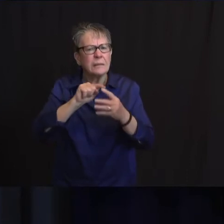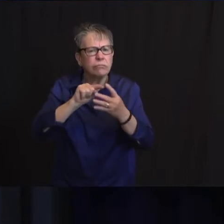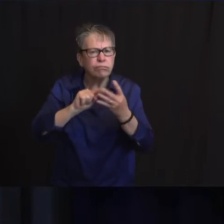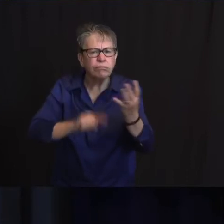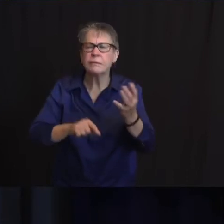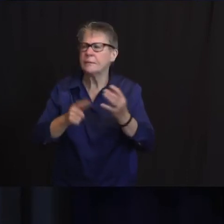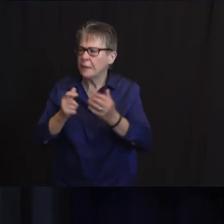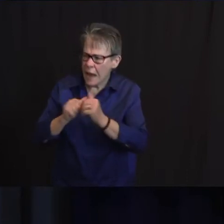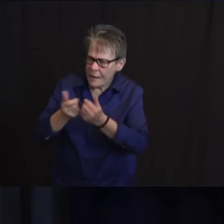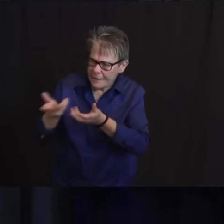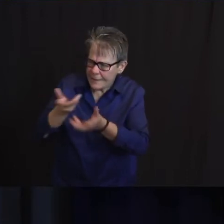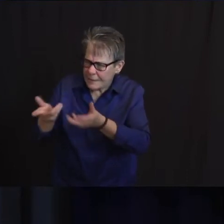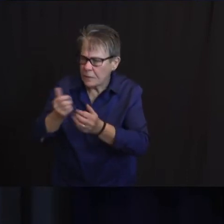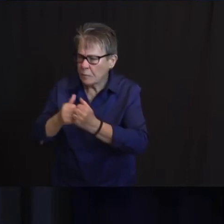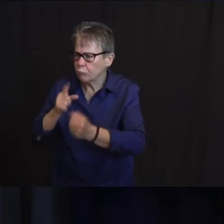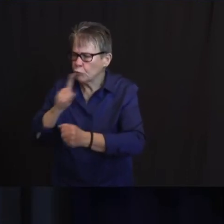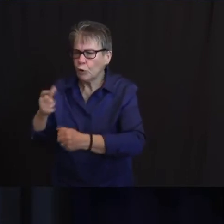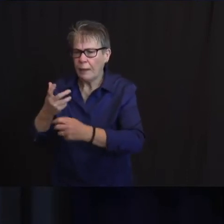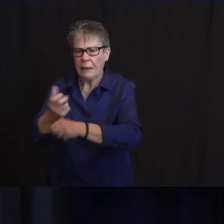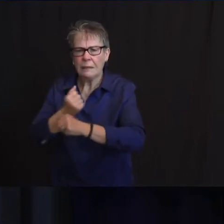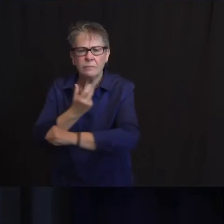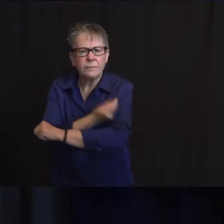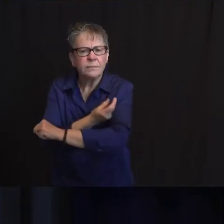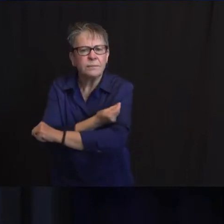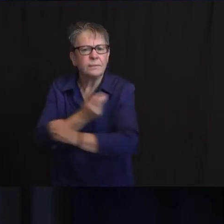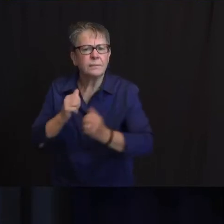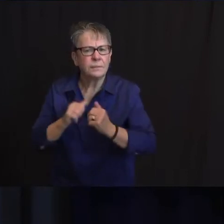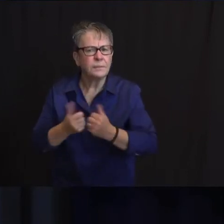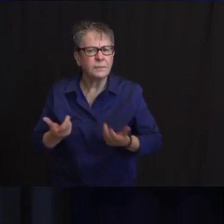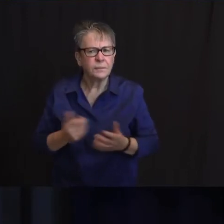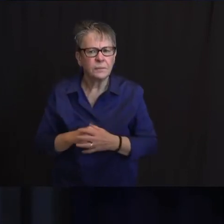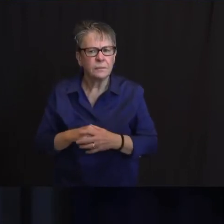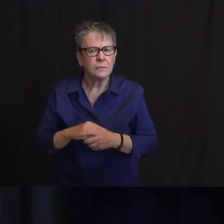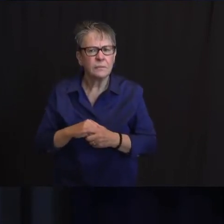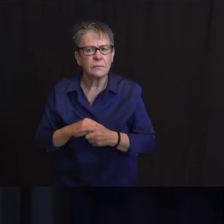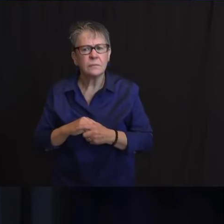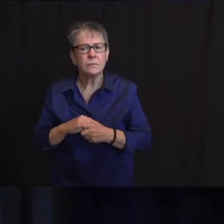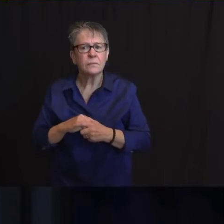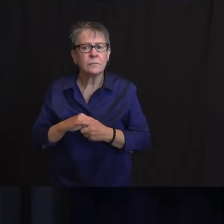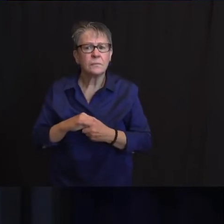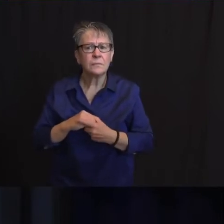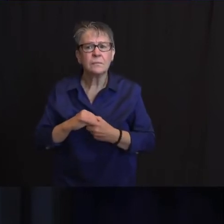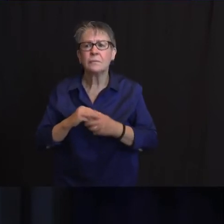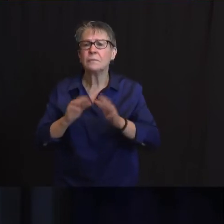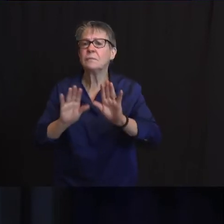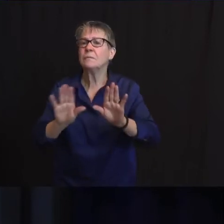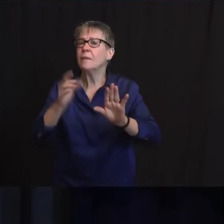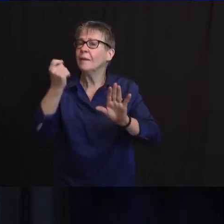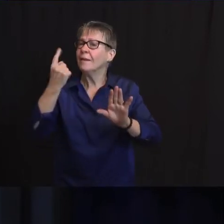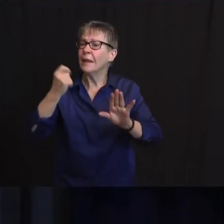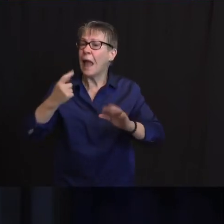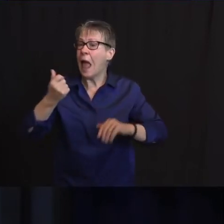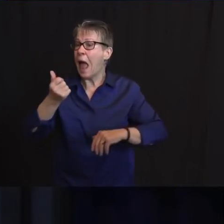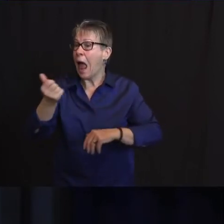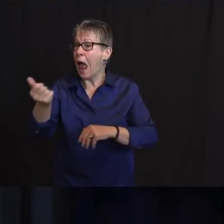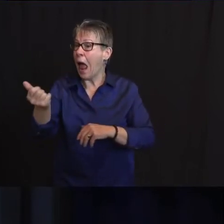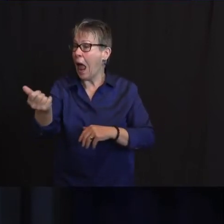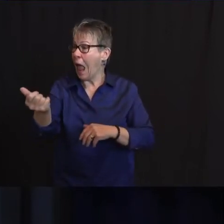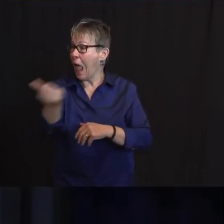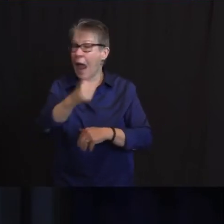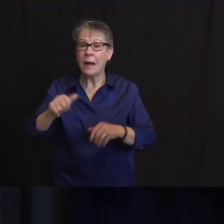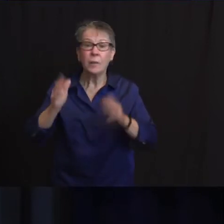dispensing are closed to the public and only available at this time for this population. Retail